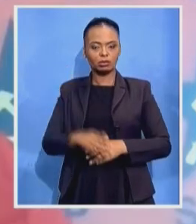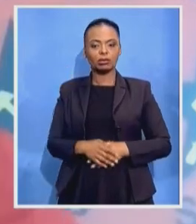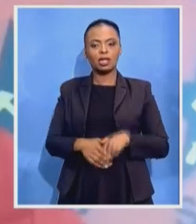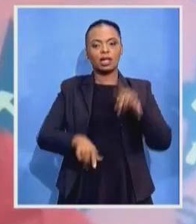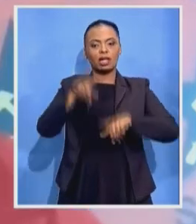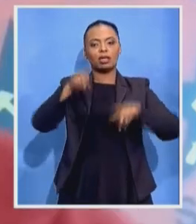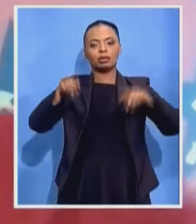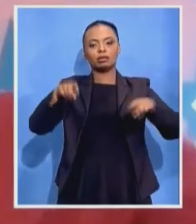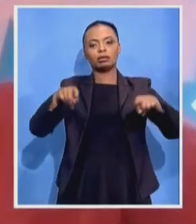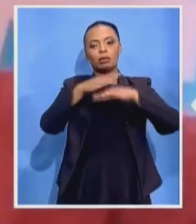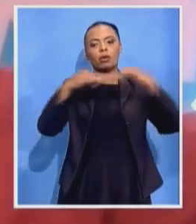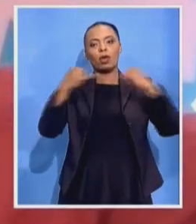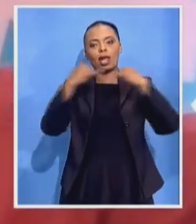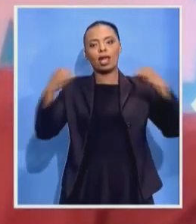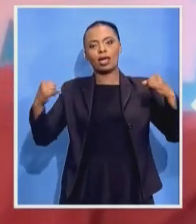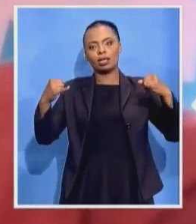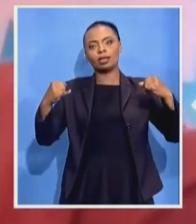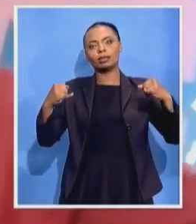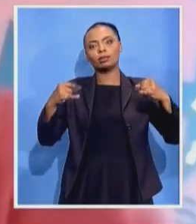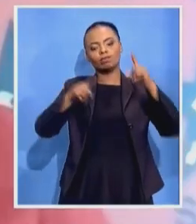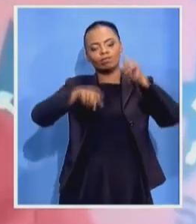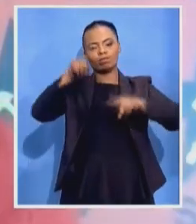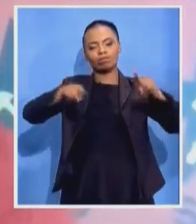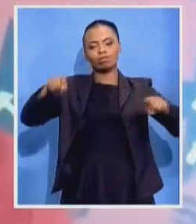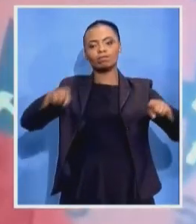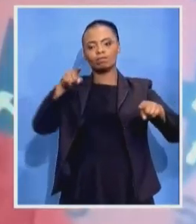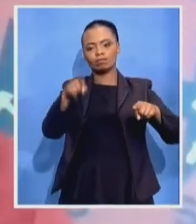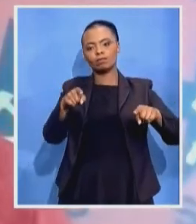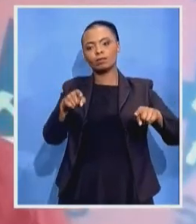monitoring for questions.